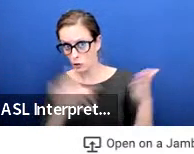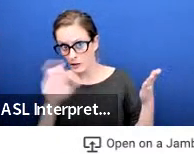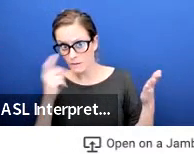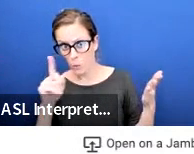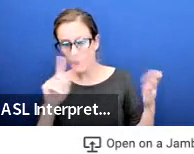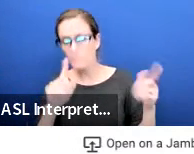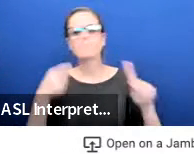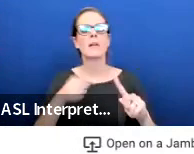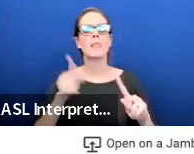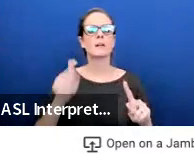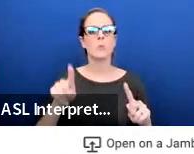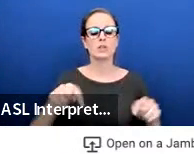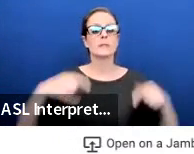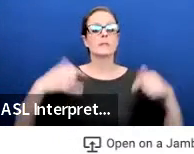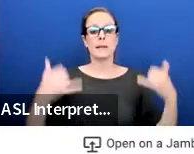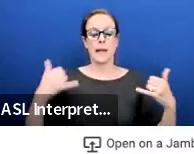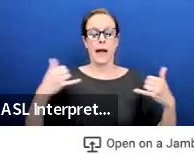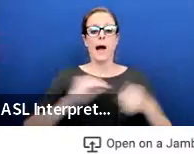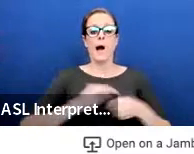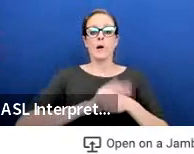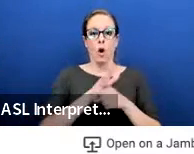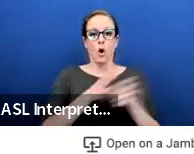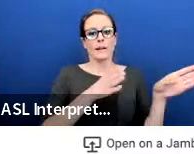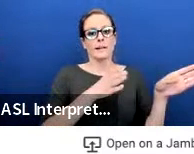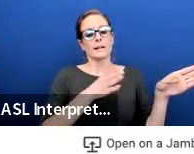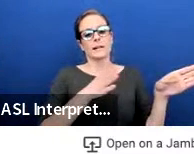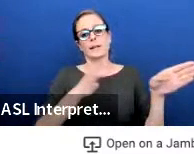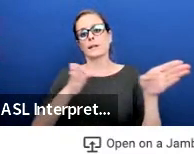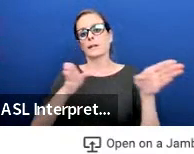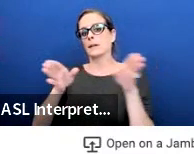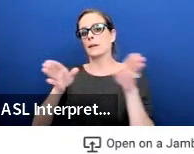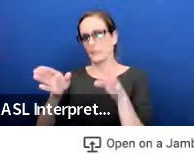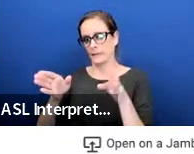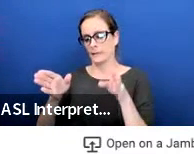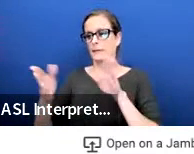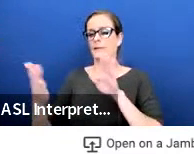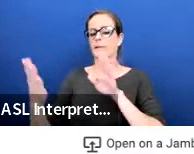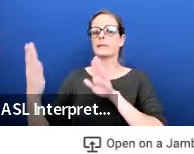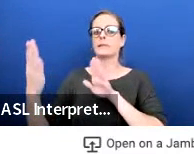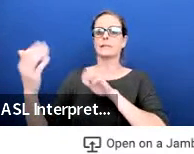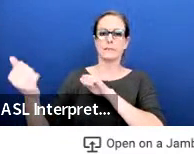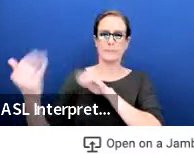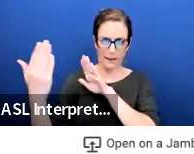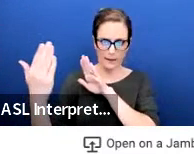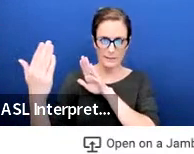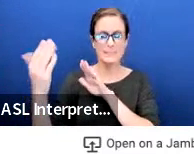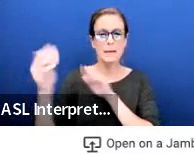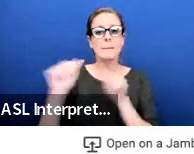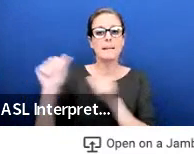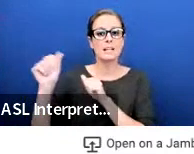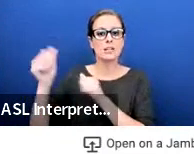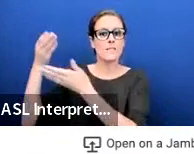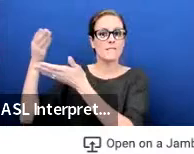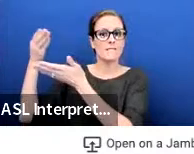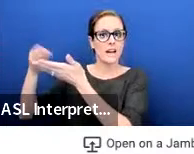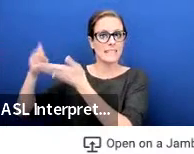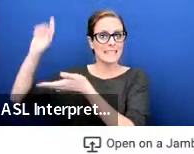enter the new phase of COVID and the pandemic, with the potential reduction of funding, what